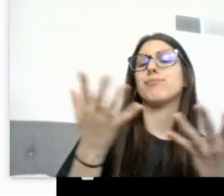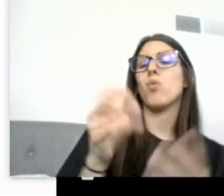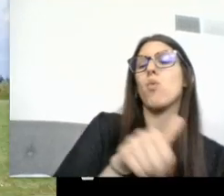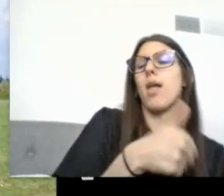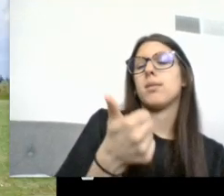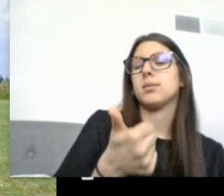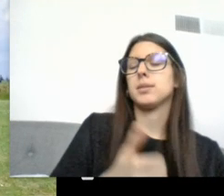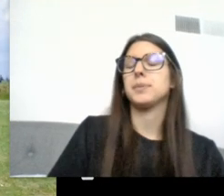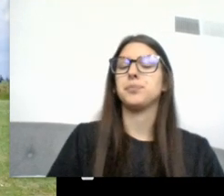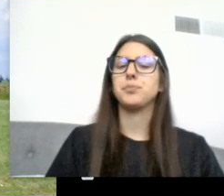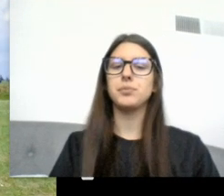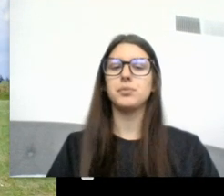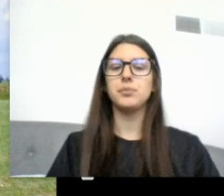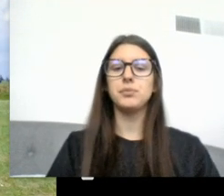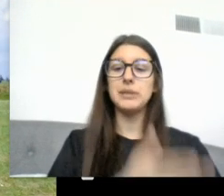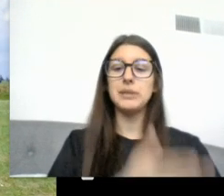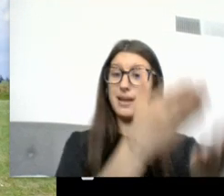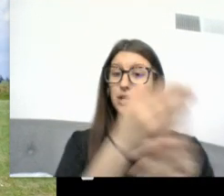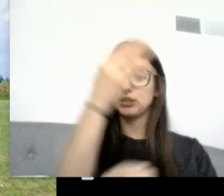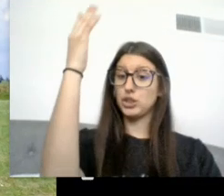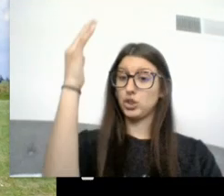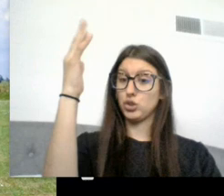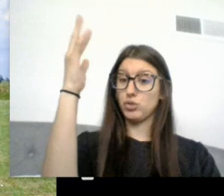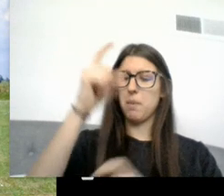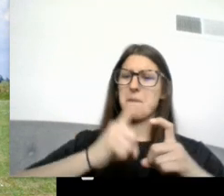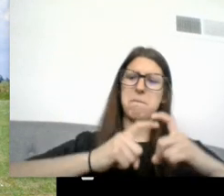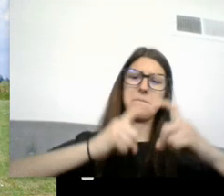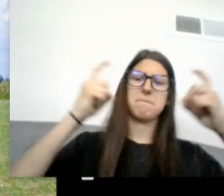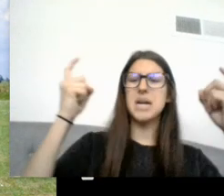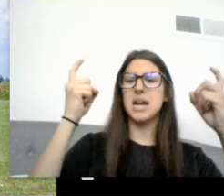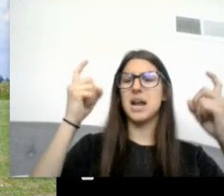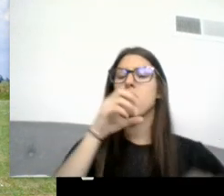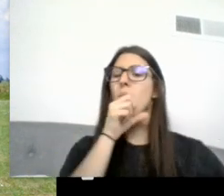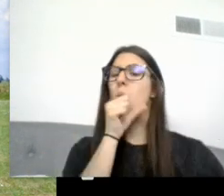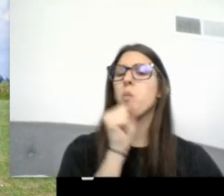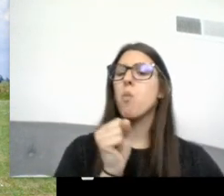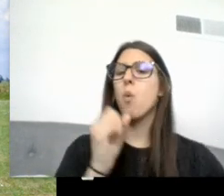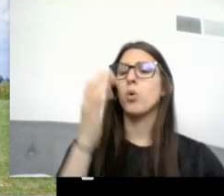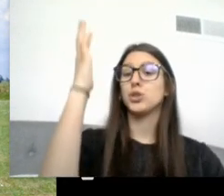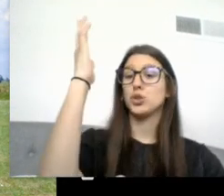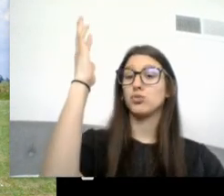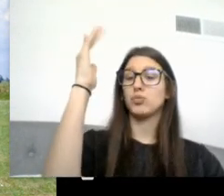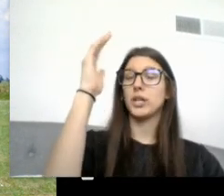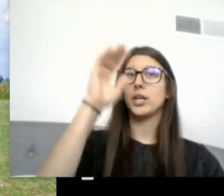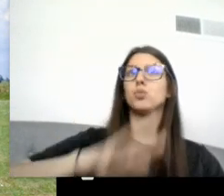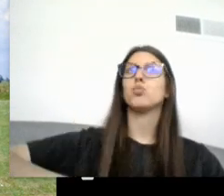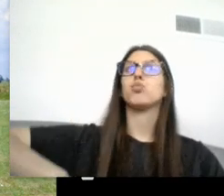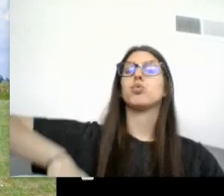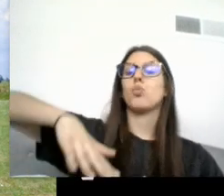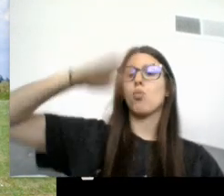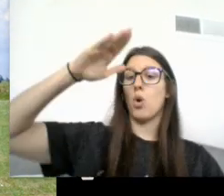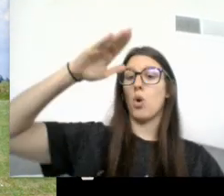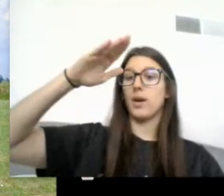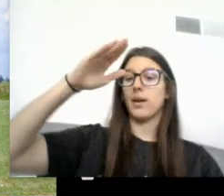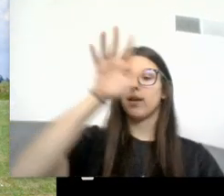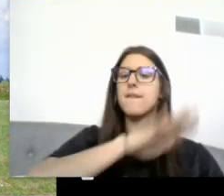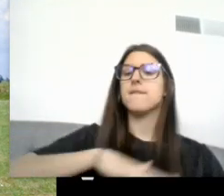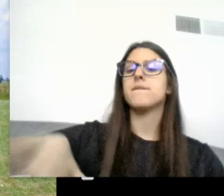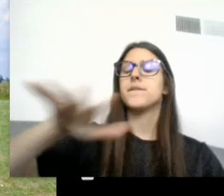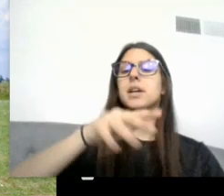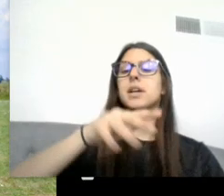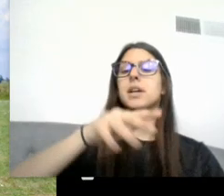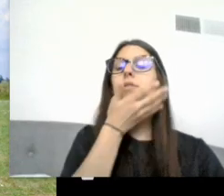story about a tree. There was this big old tree growing in a field of grass. Like any tree, it